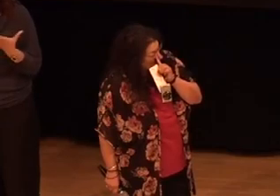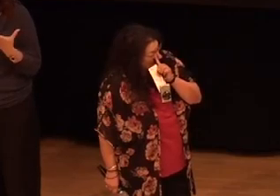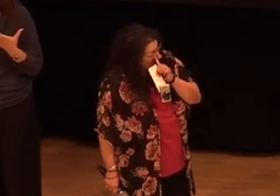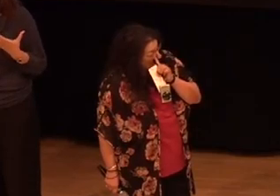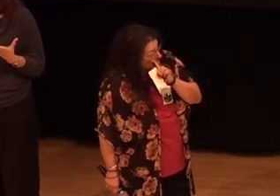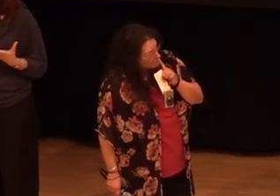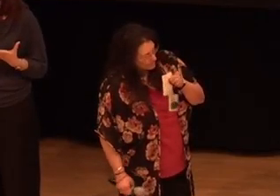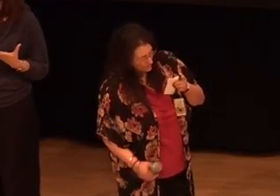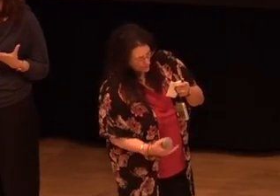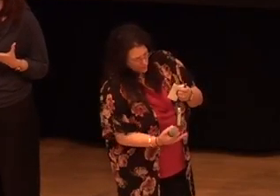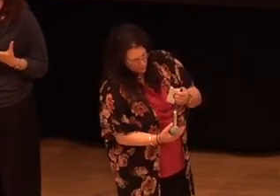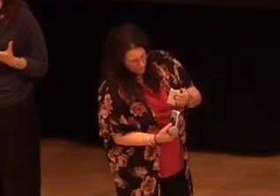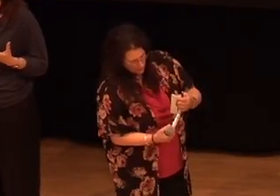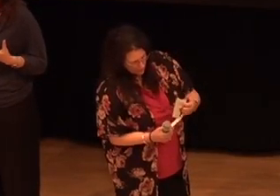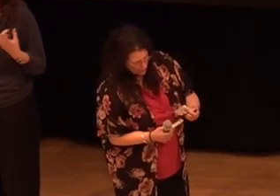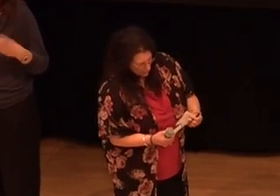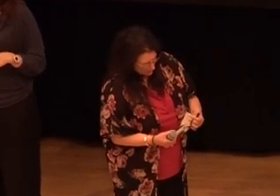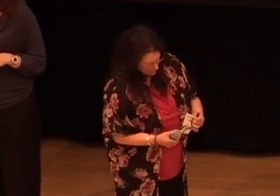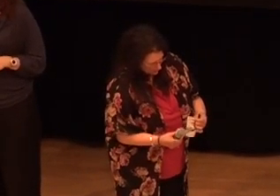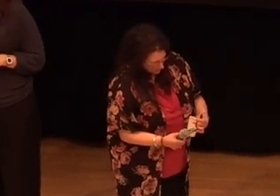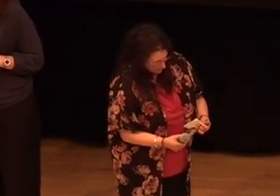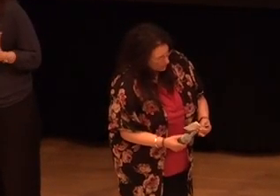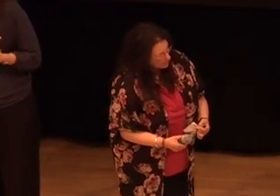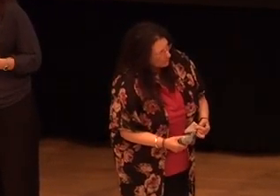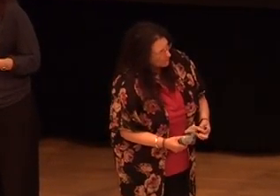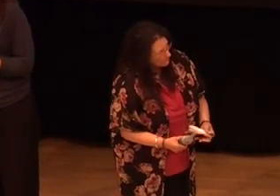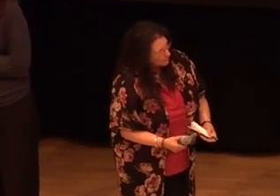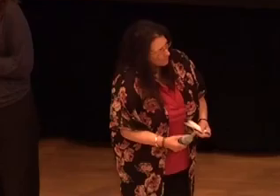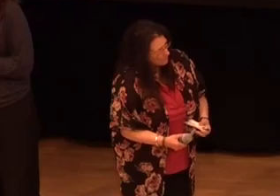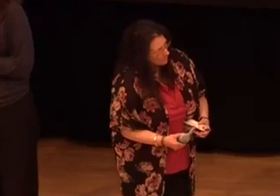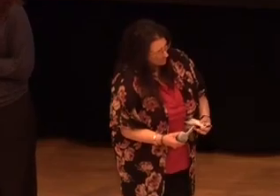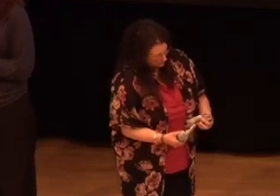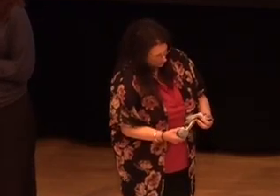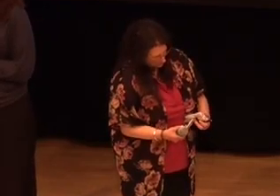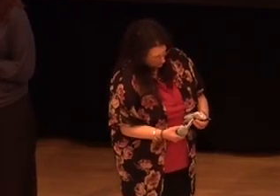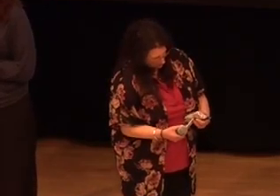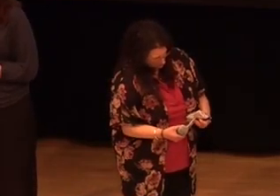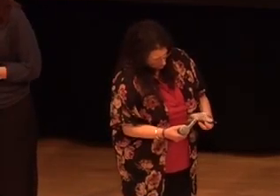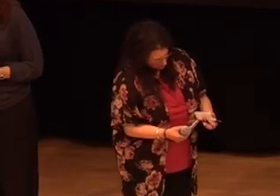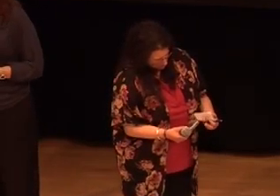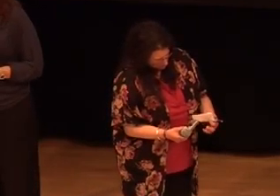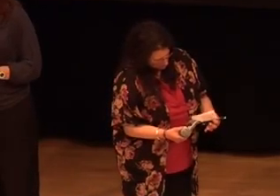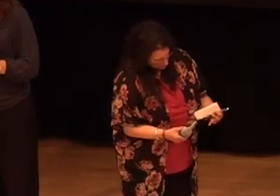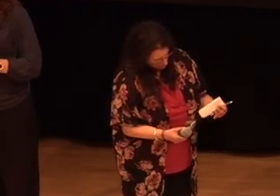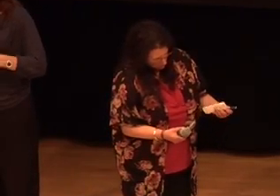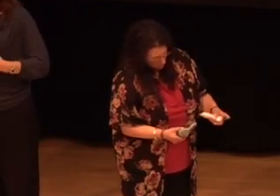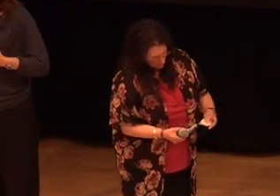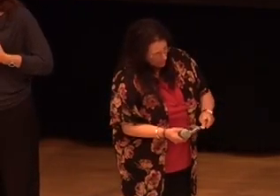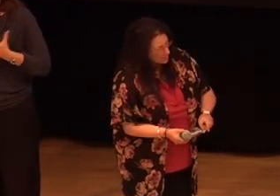say, look, that screening's not happening, but here's another one. You might want to transfer your ticket to that one. So people commit to buy a ticket. It's